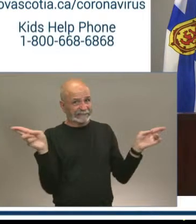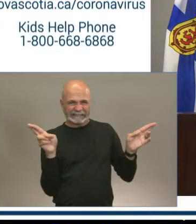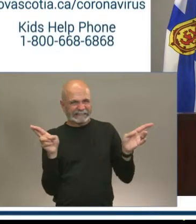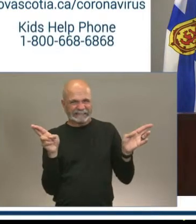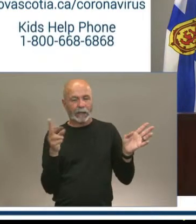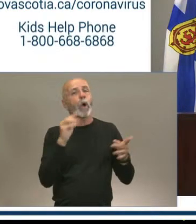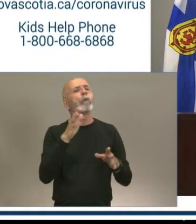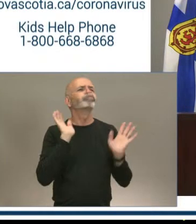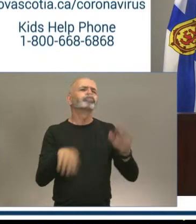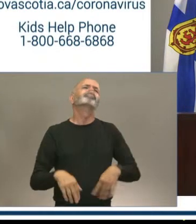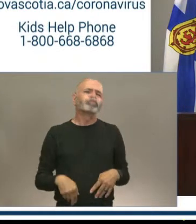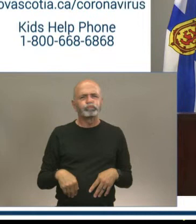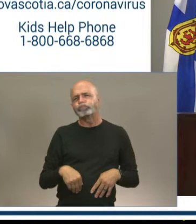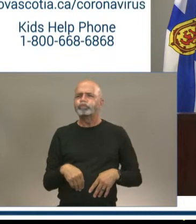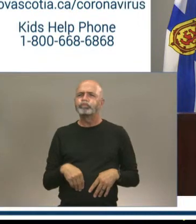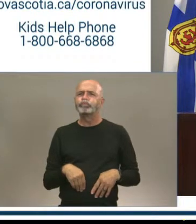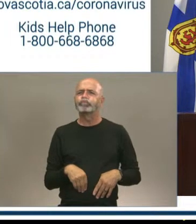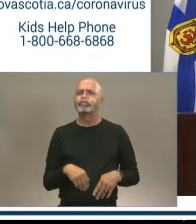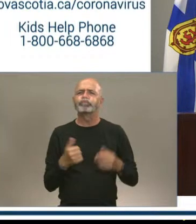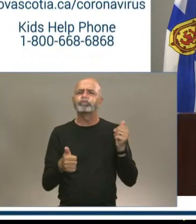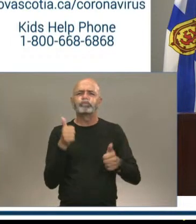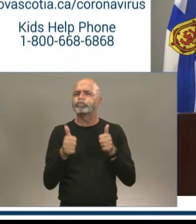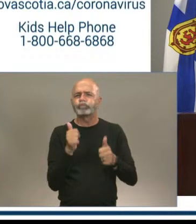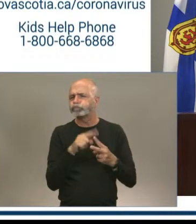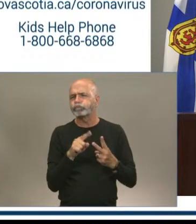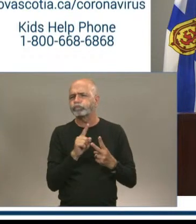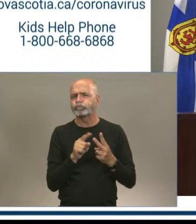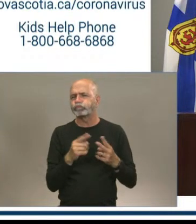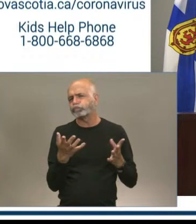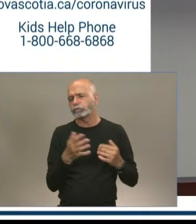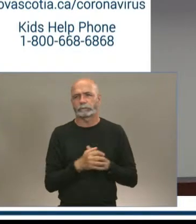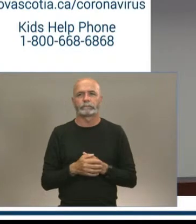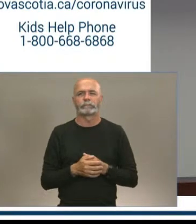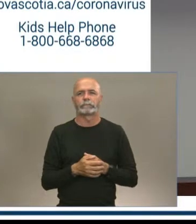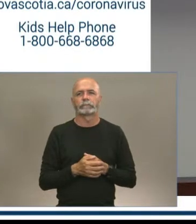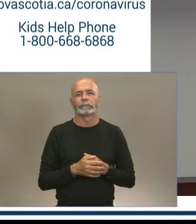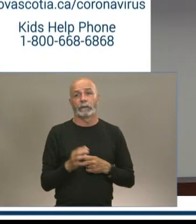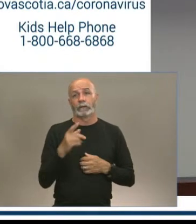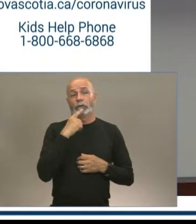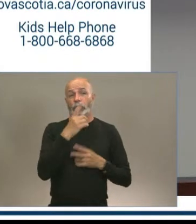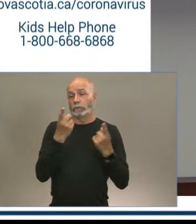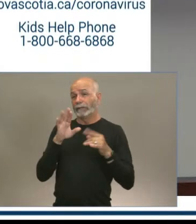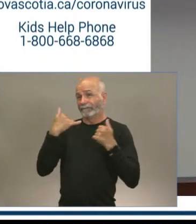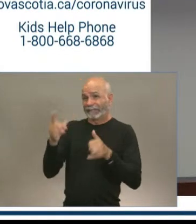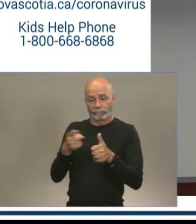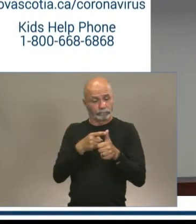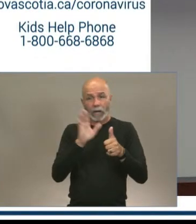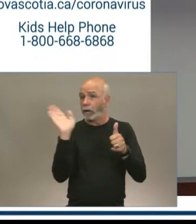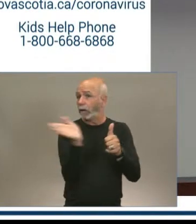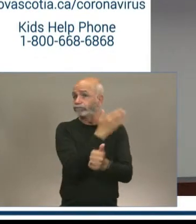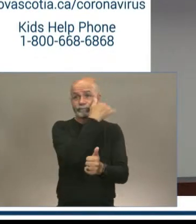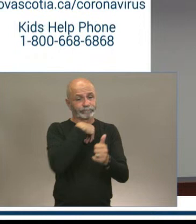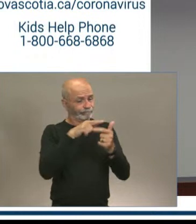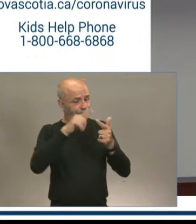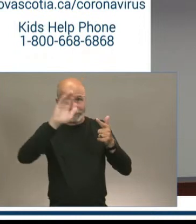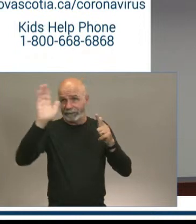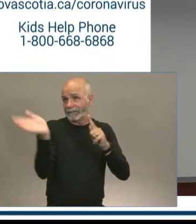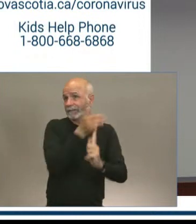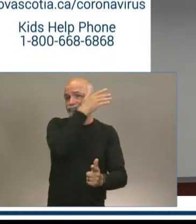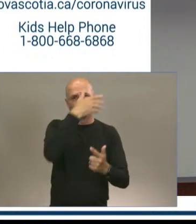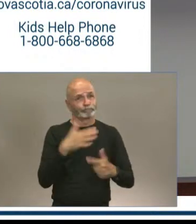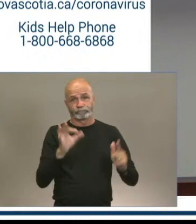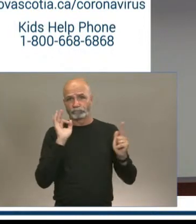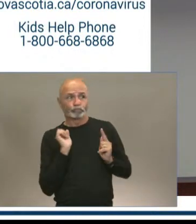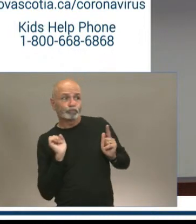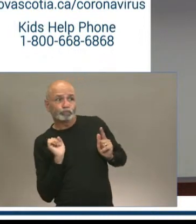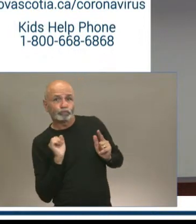moving ahead? Can you just talk about those two issues? Well, we've gotten through the first 2 phases, and our epidemiology remains stable. We